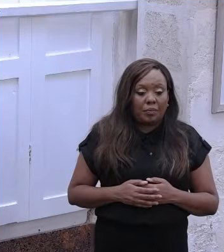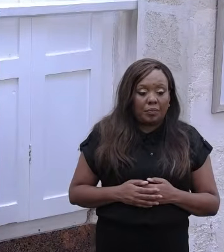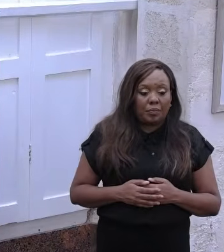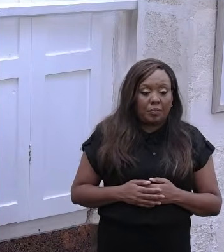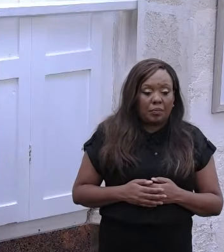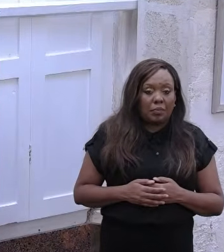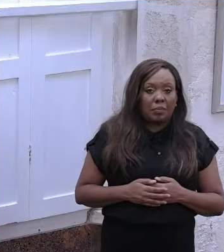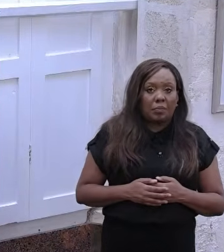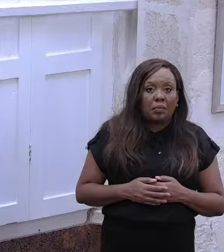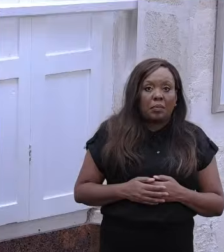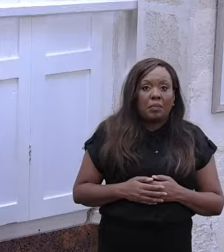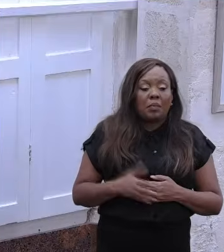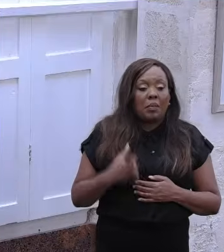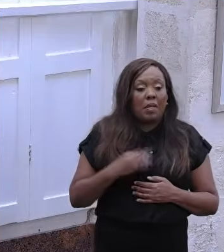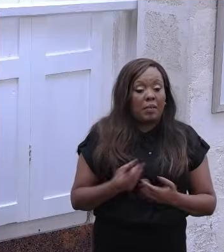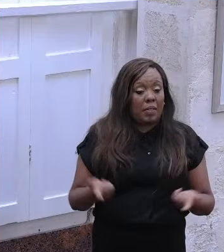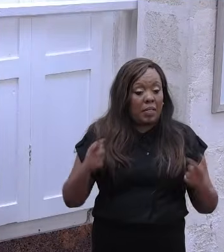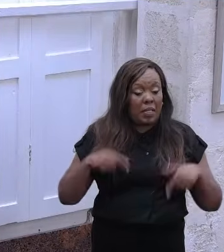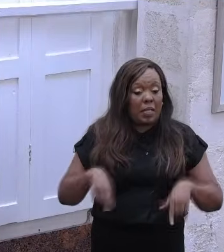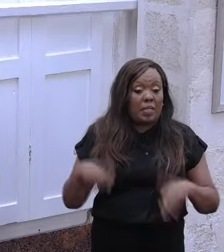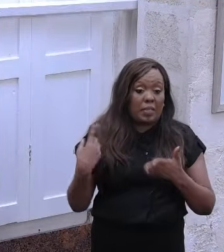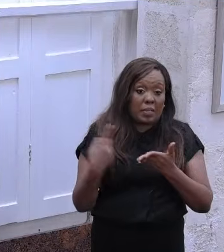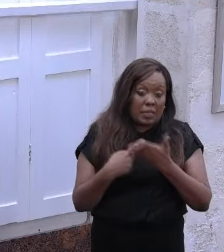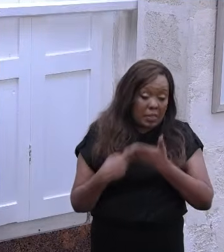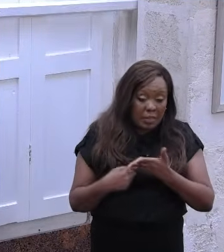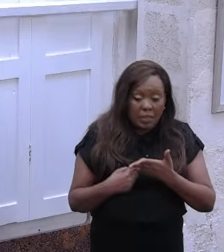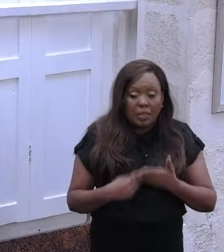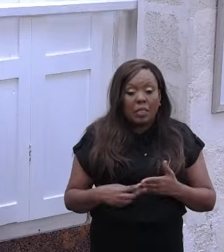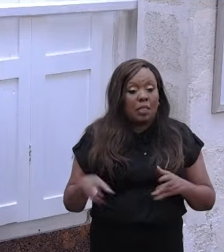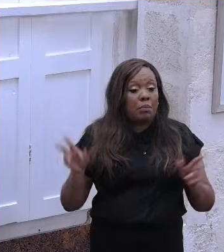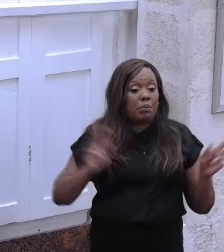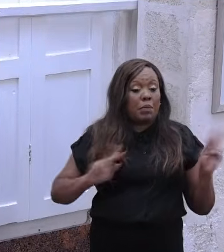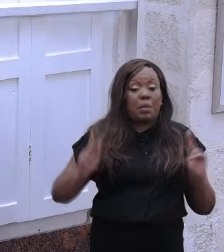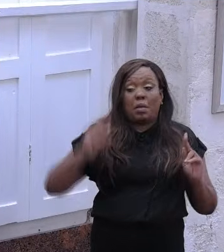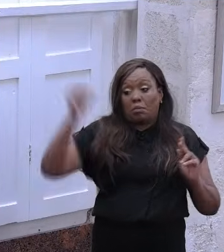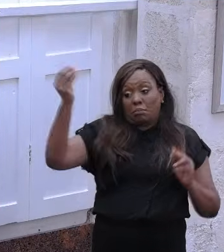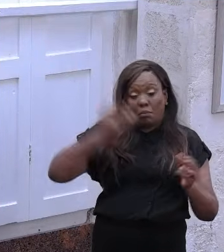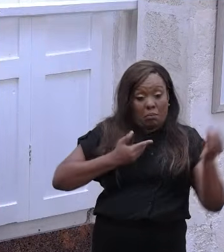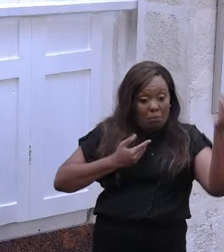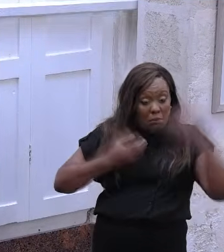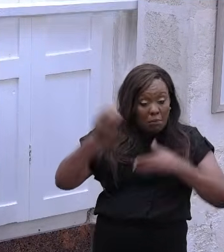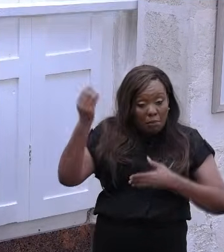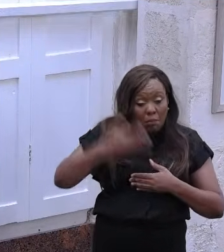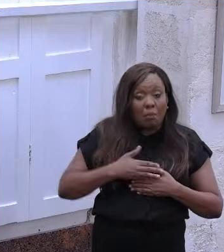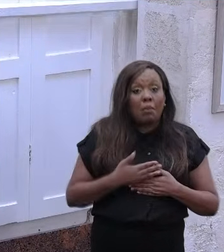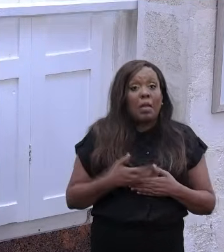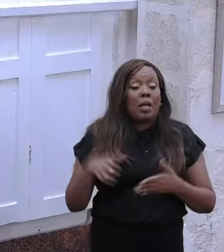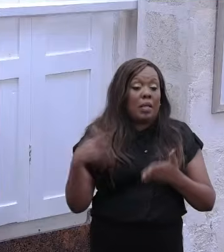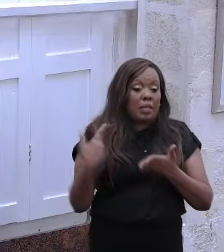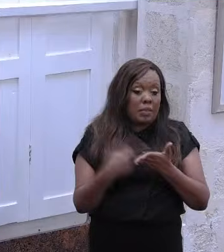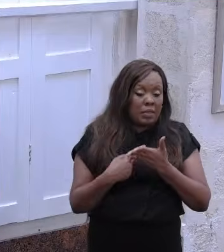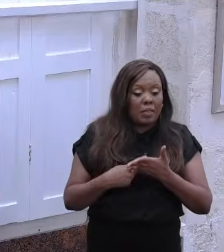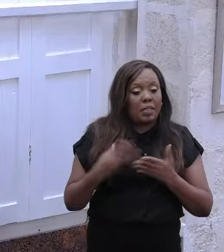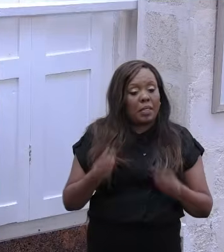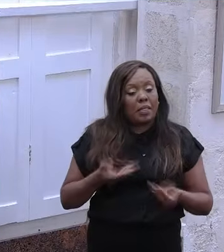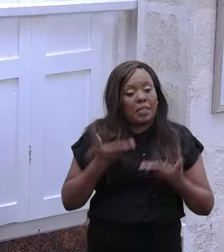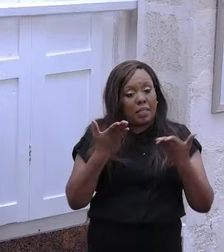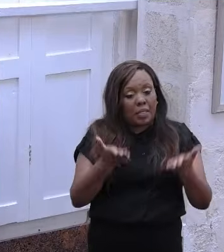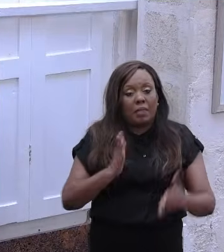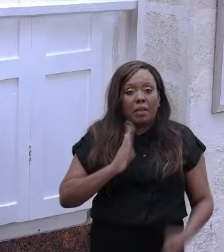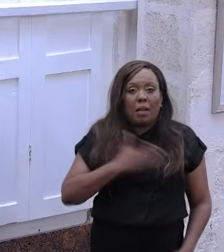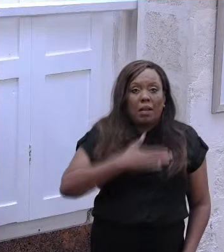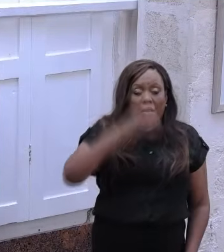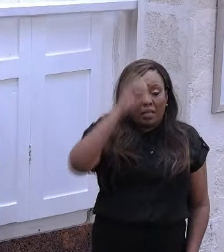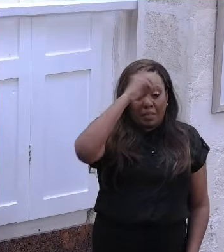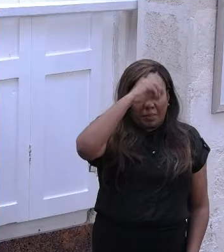Select Committee for us to hear from the public and for us to discuss the submissions and also give our opinion. But we should